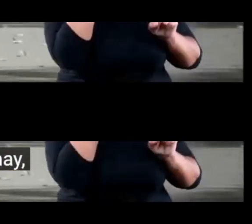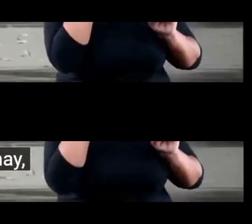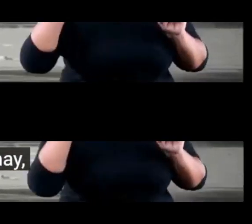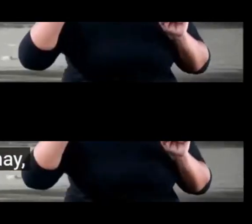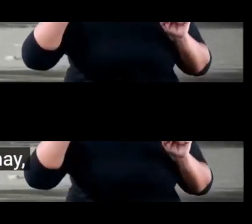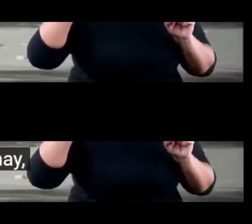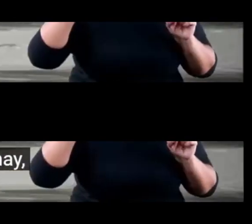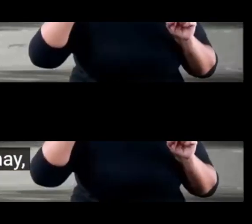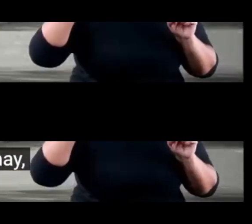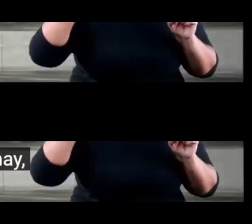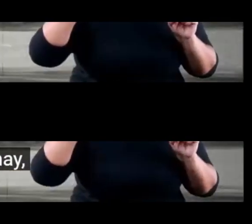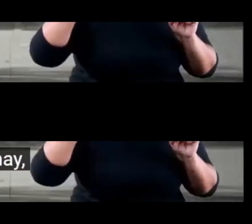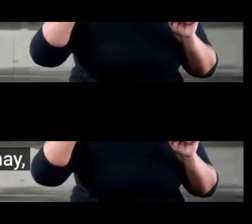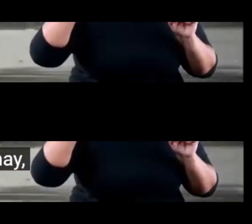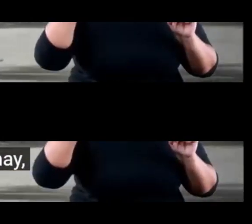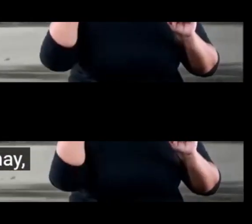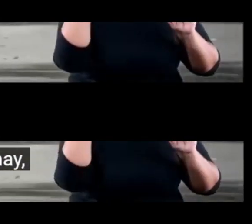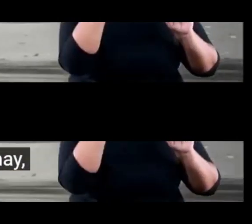called colonists.